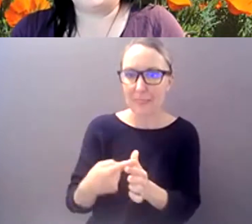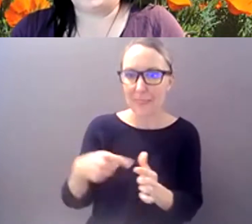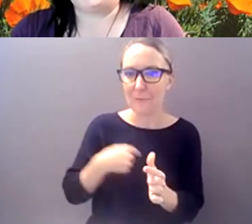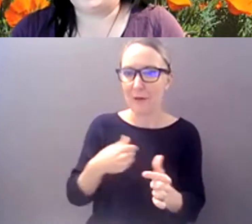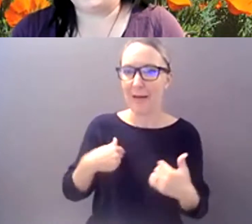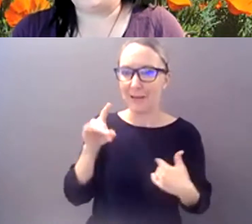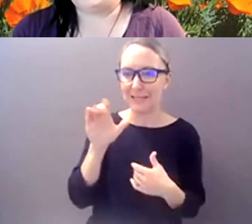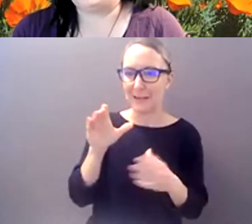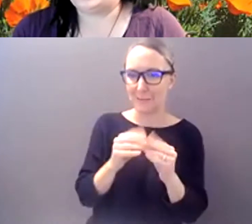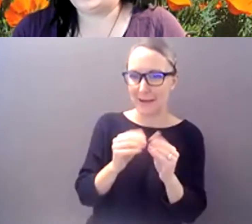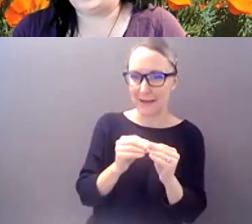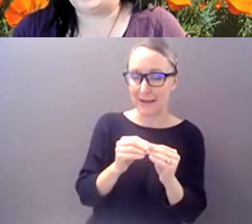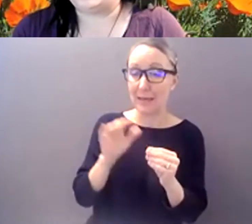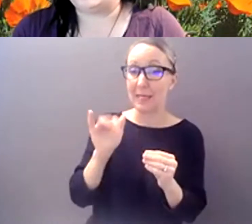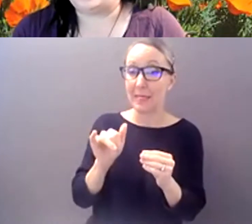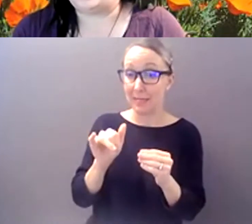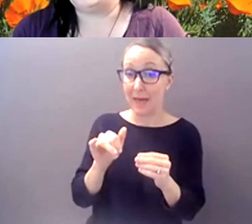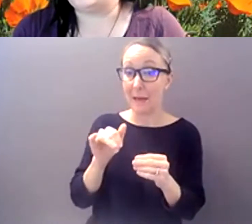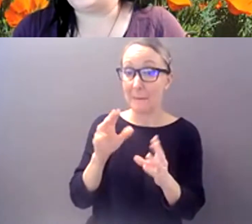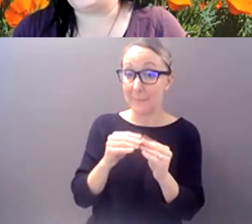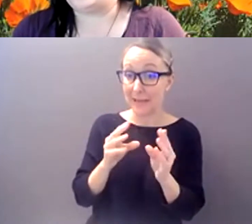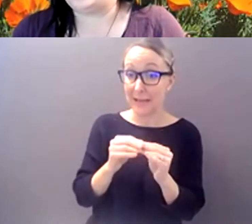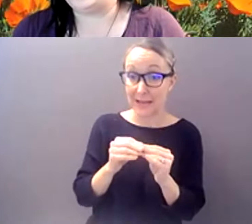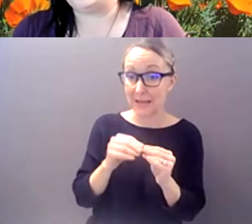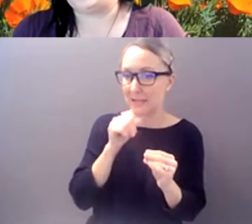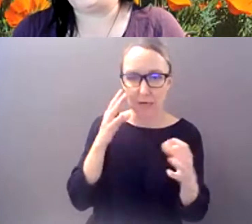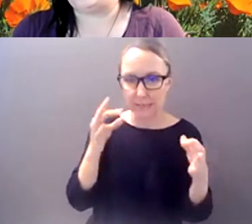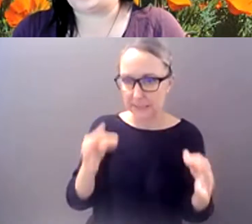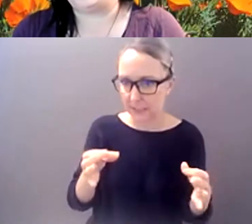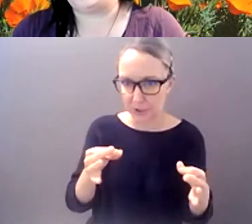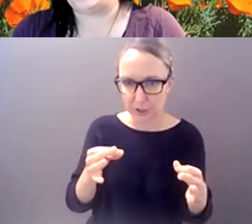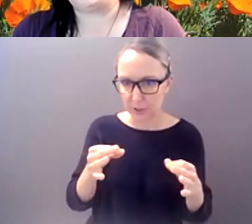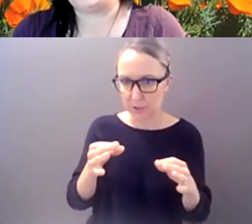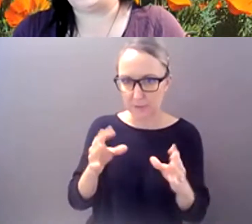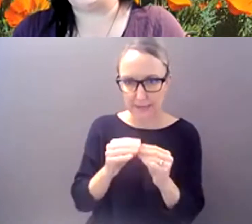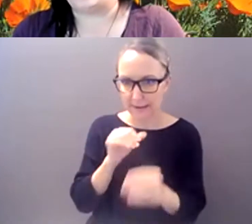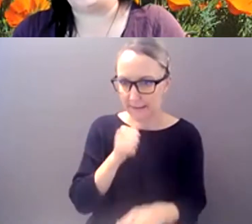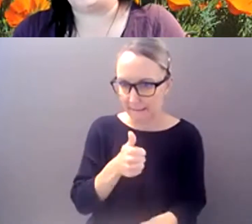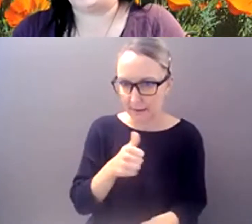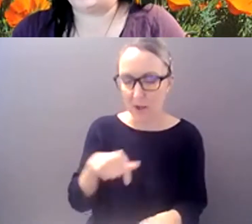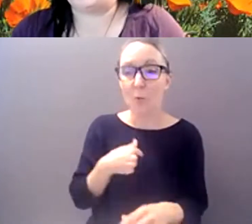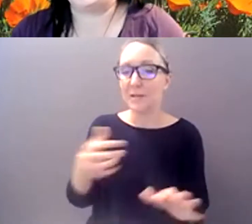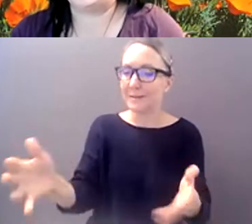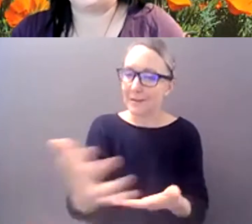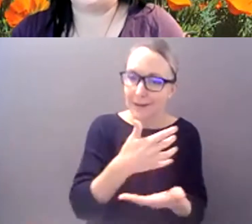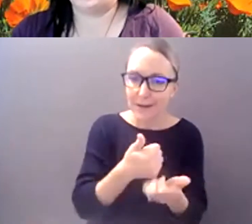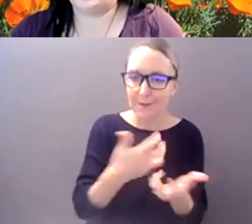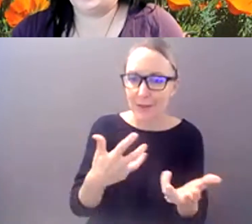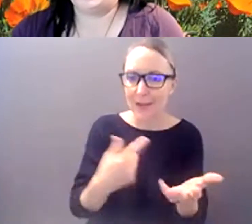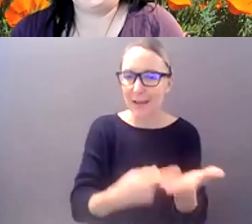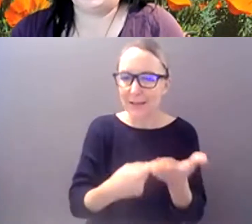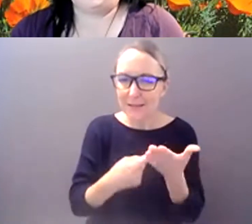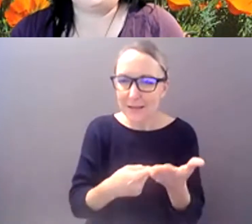results and recommendation briefing meeting is not a decision meeting. It's a meeting where we're aggregating everything and talking about main themes and things that we've